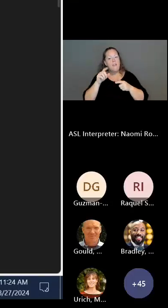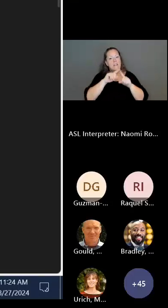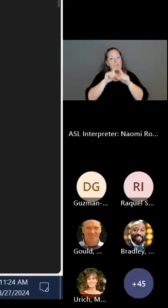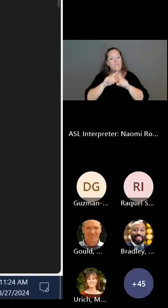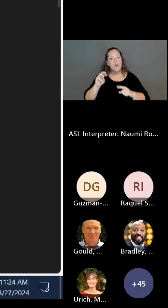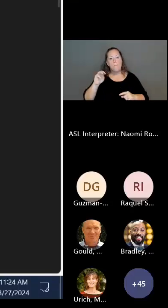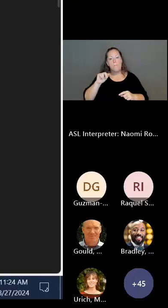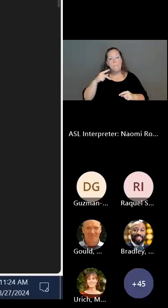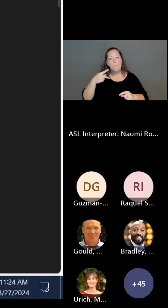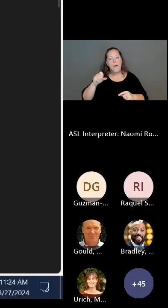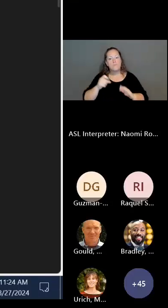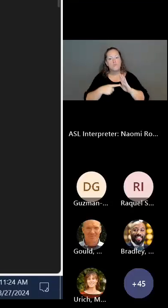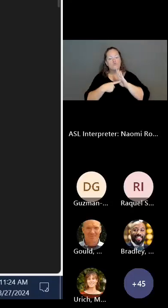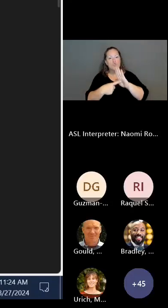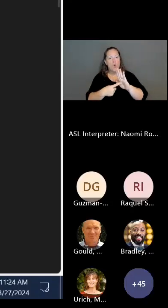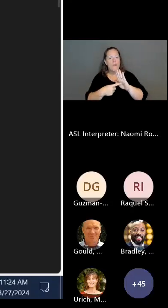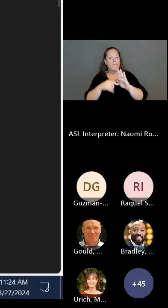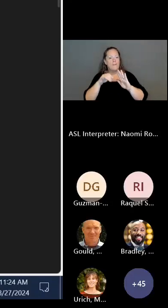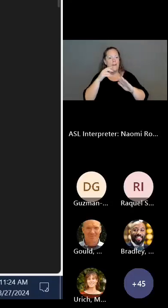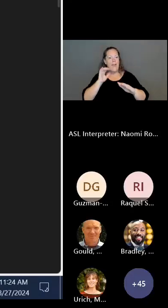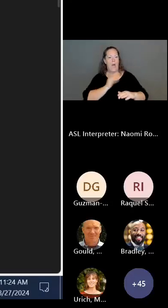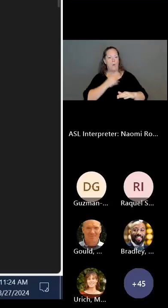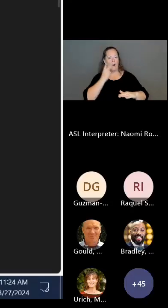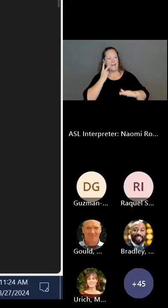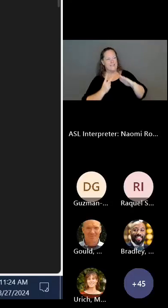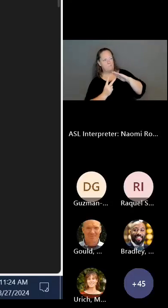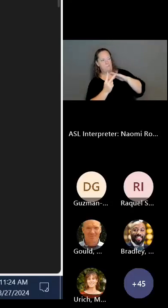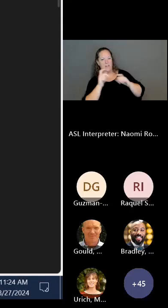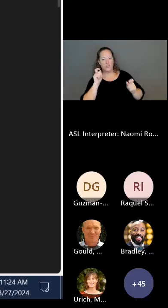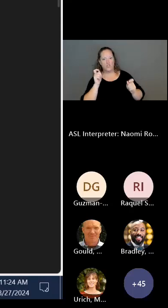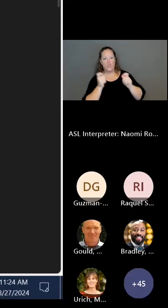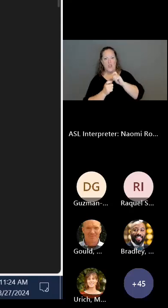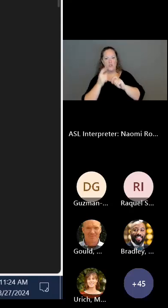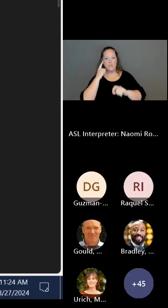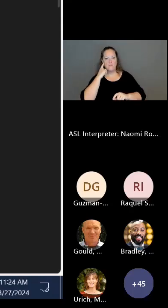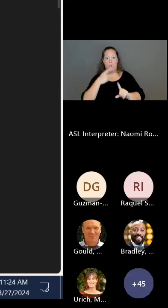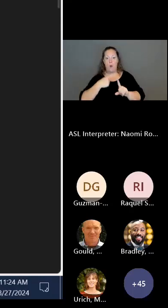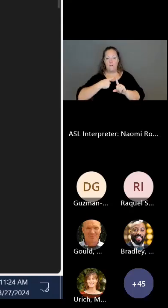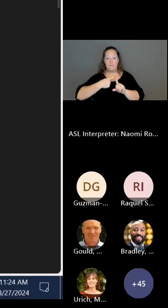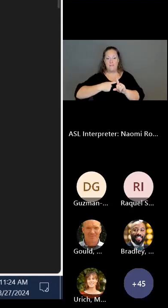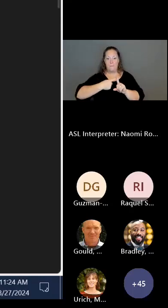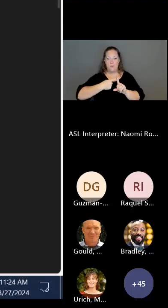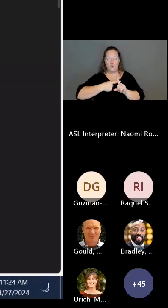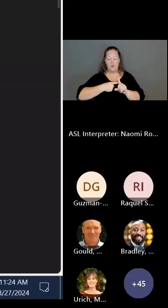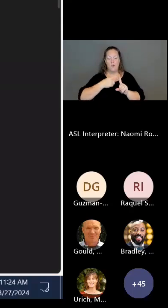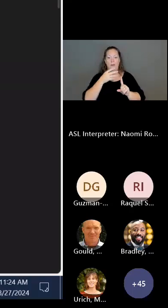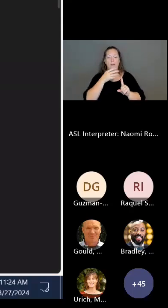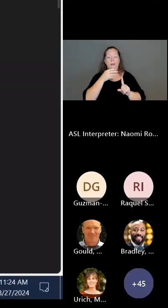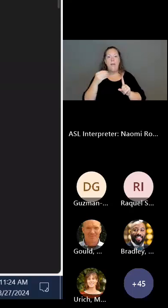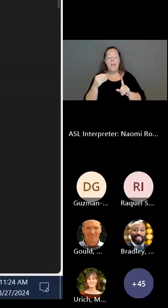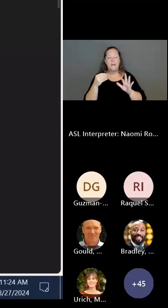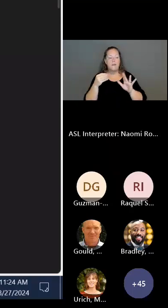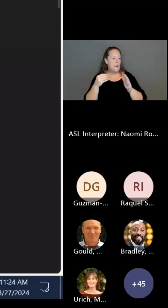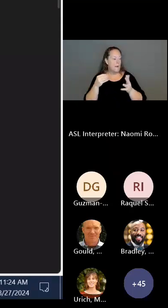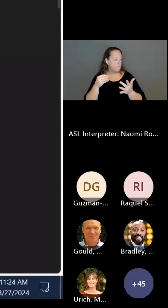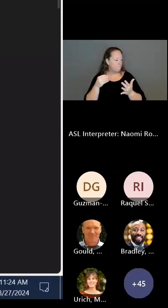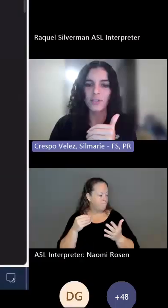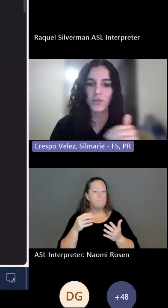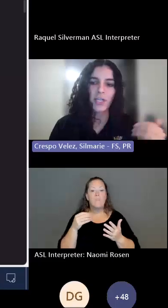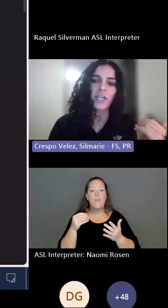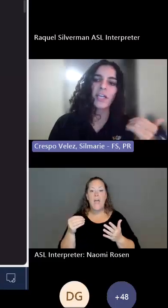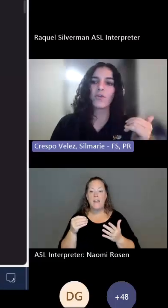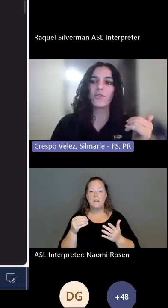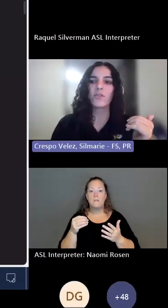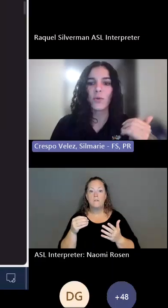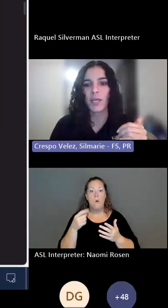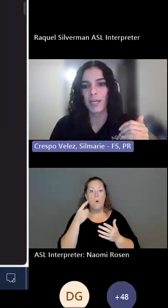indicate the expected changes in temperature for for the half